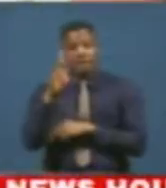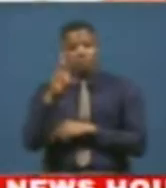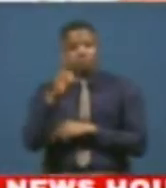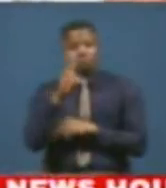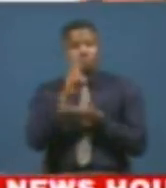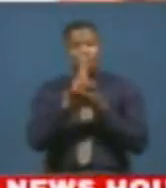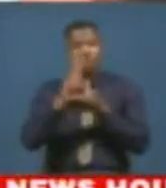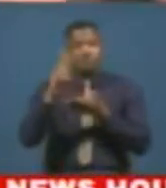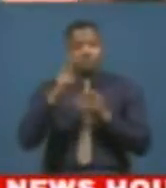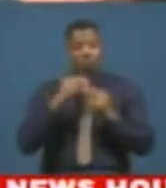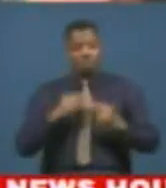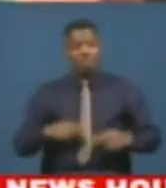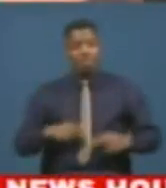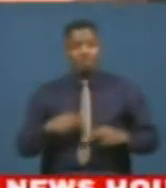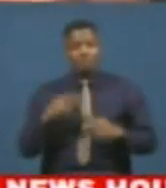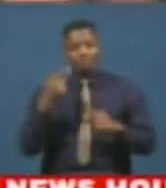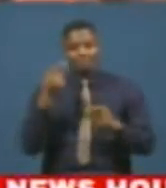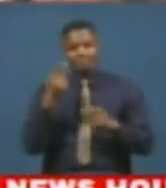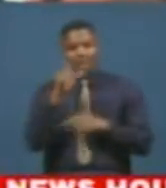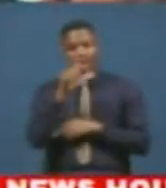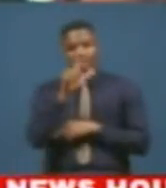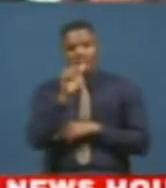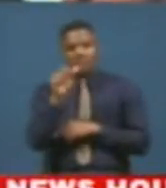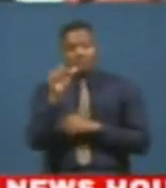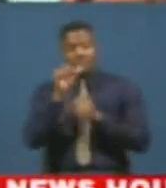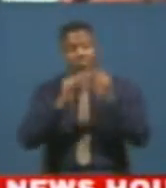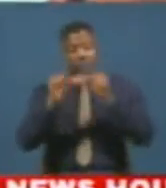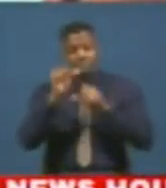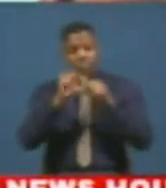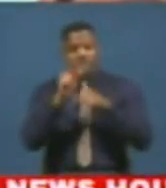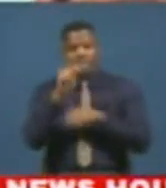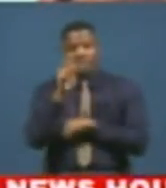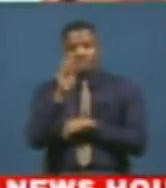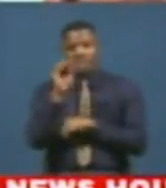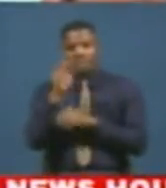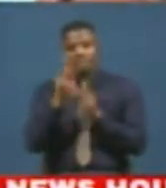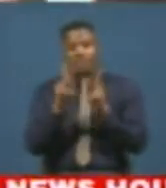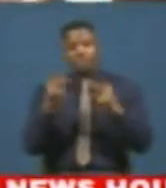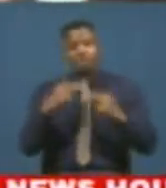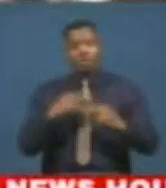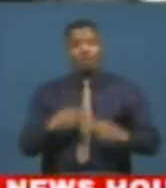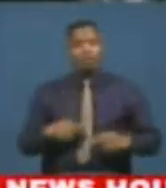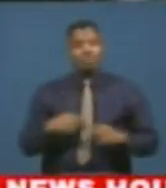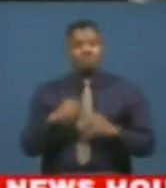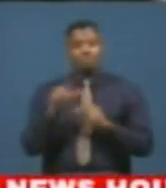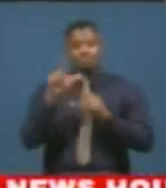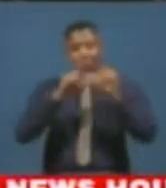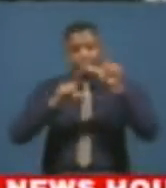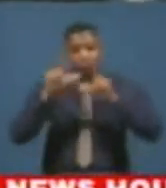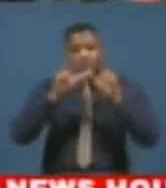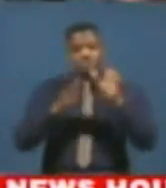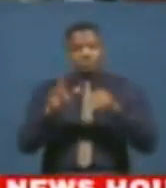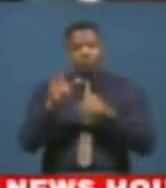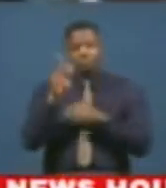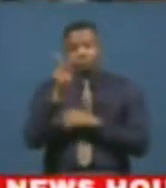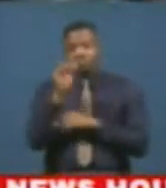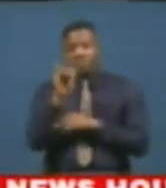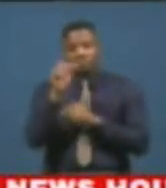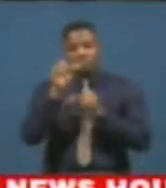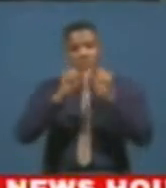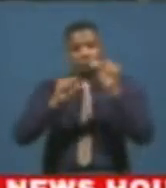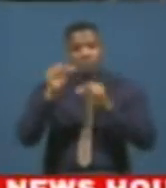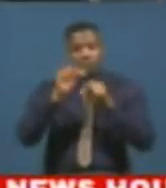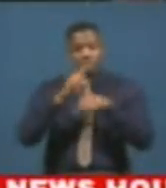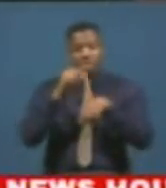and Allied Sciences, the Tamale National Public Health Laboratory, Kumasi South Regional Hospital, and the National Public